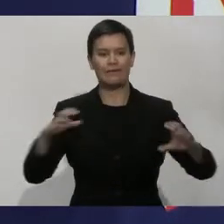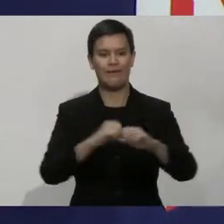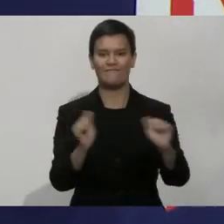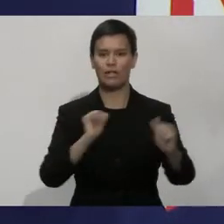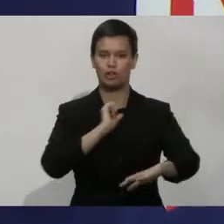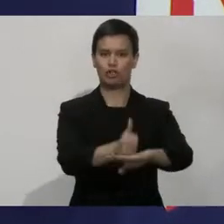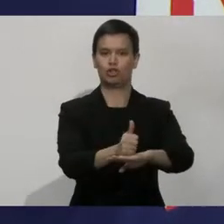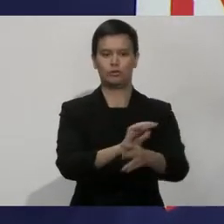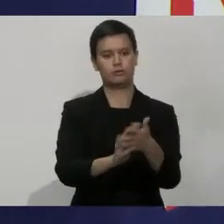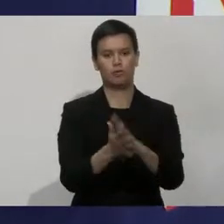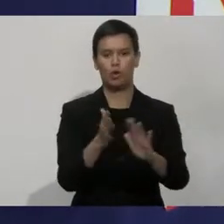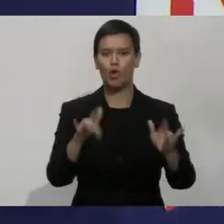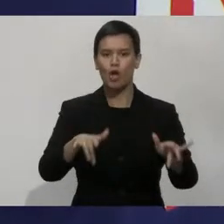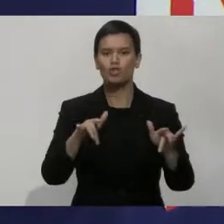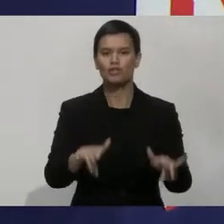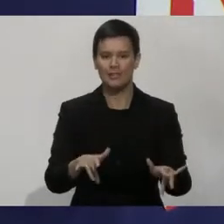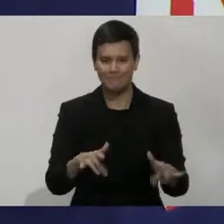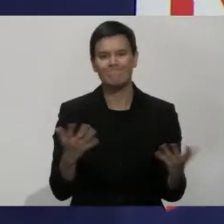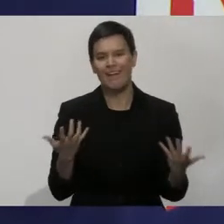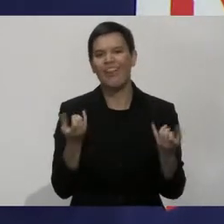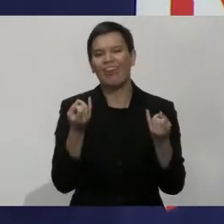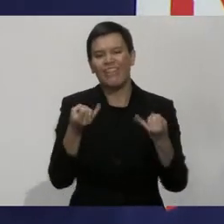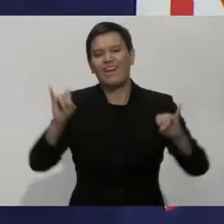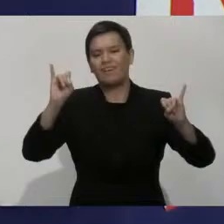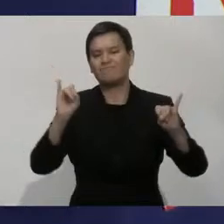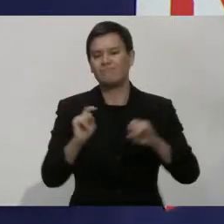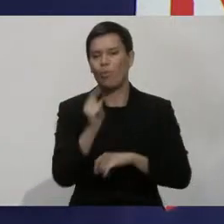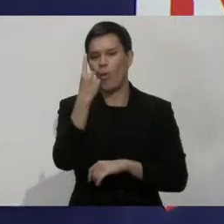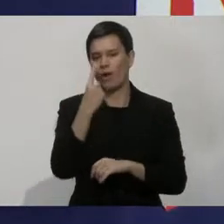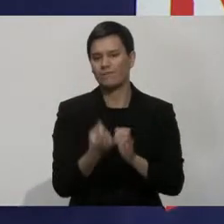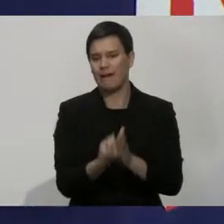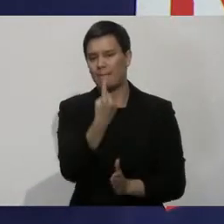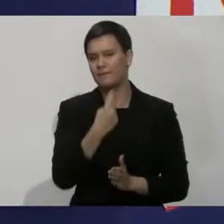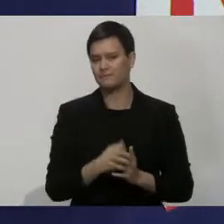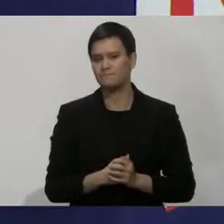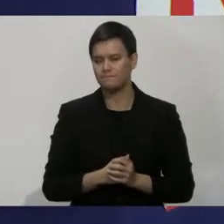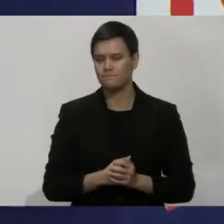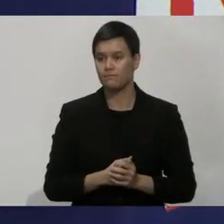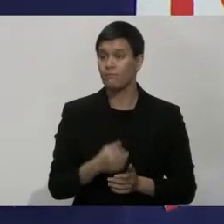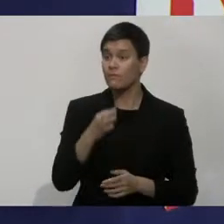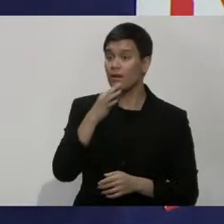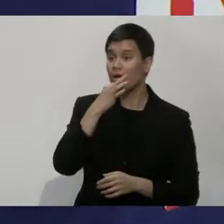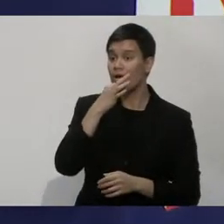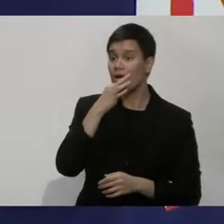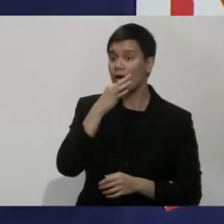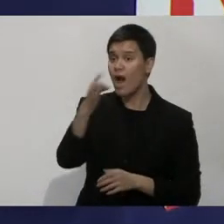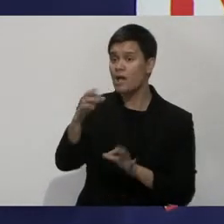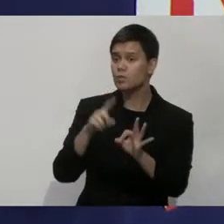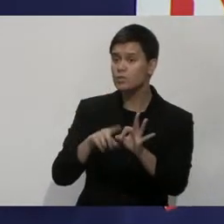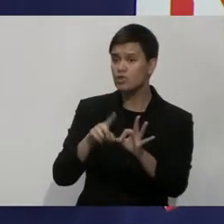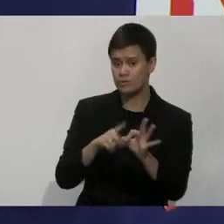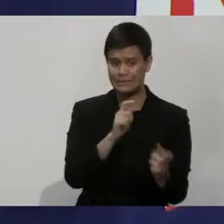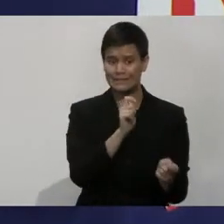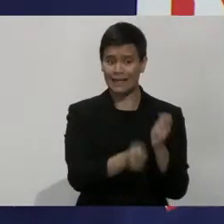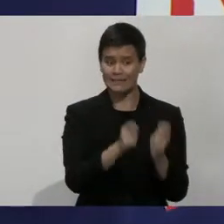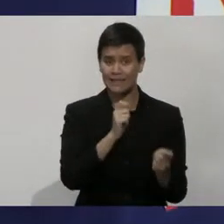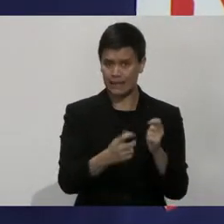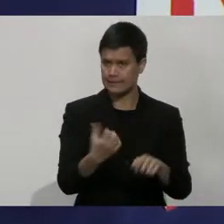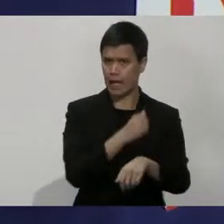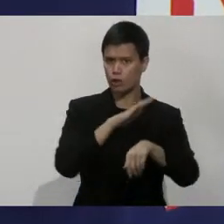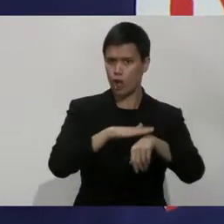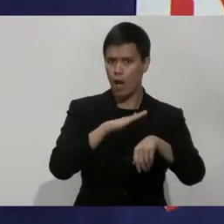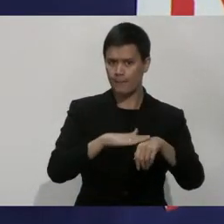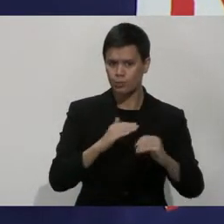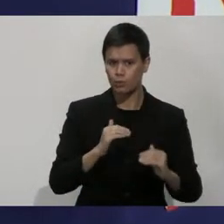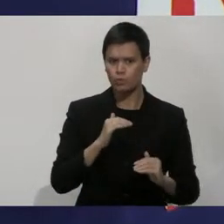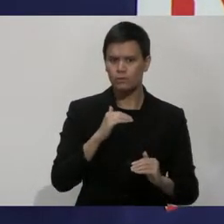faster. On that, Dr. Bloomfield, what were the obstacles to actually rolling out that testing strategy? Was it that the message wasn't filtering